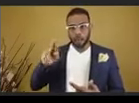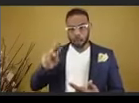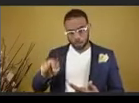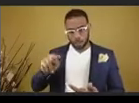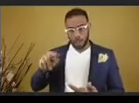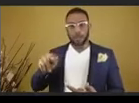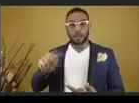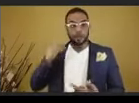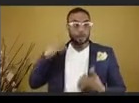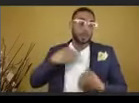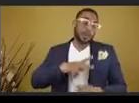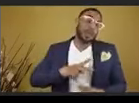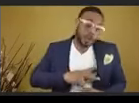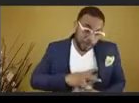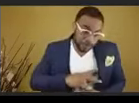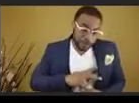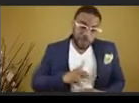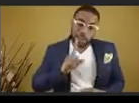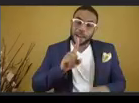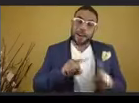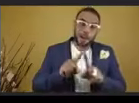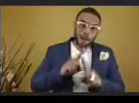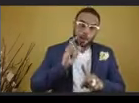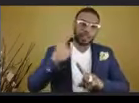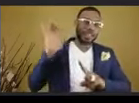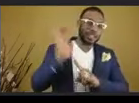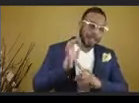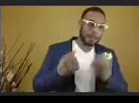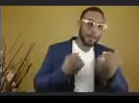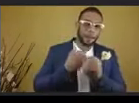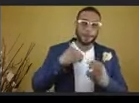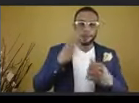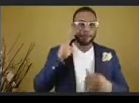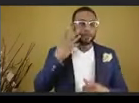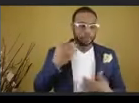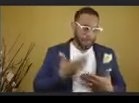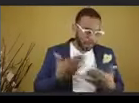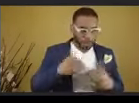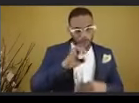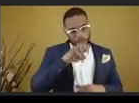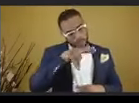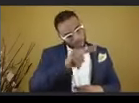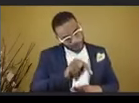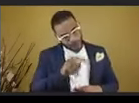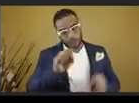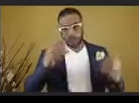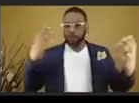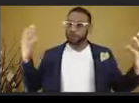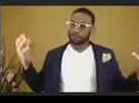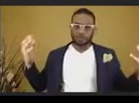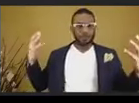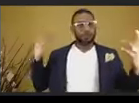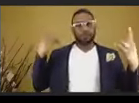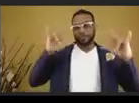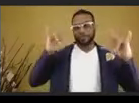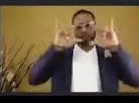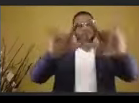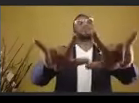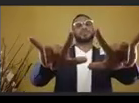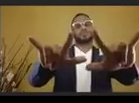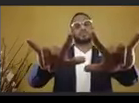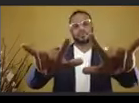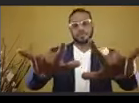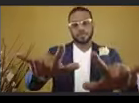for me personally, he also was a champion when I was going through my thing with ESPN. So I will always appreciate Reverend